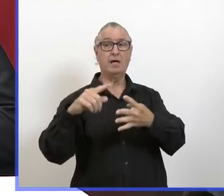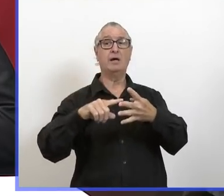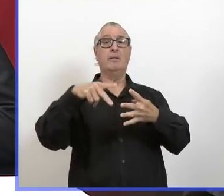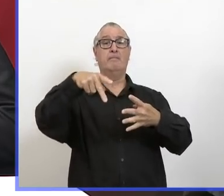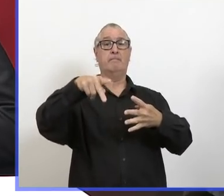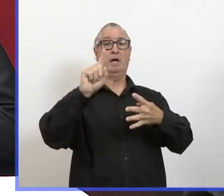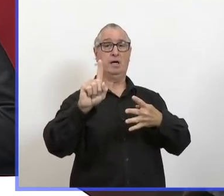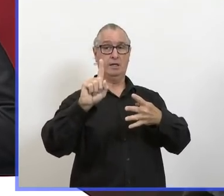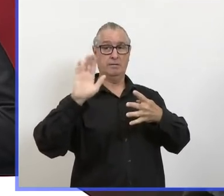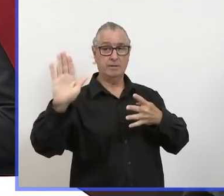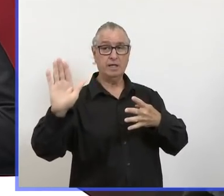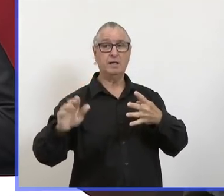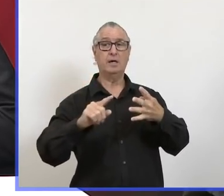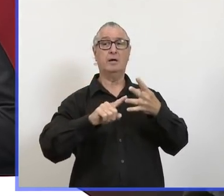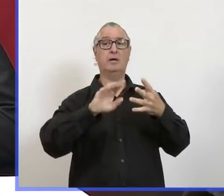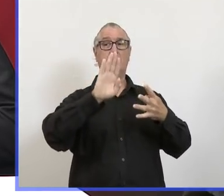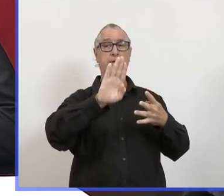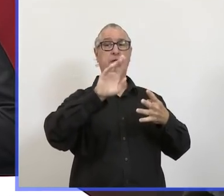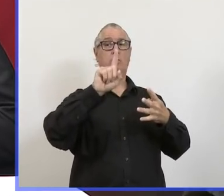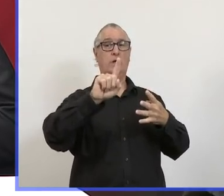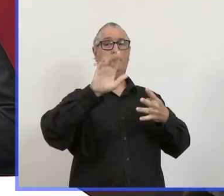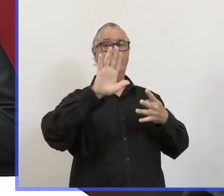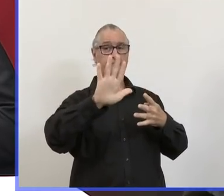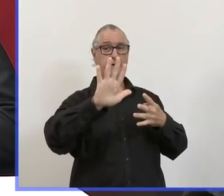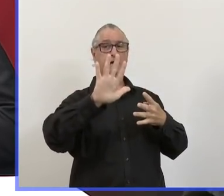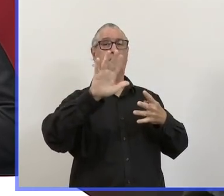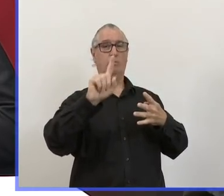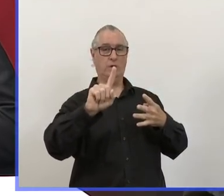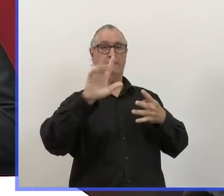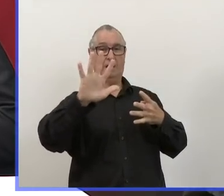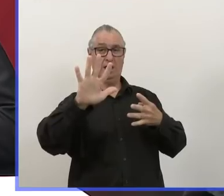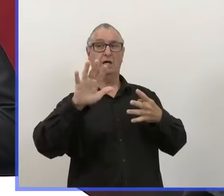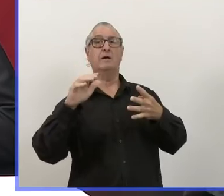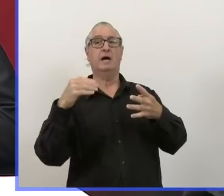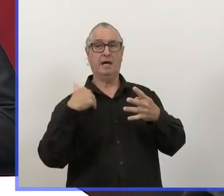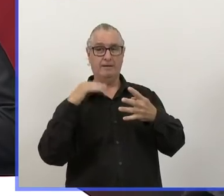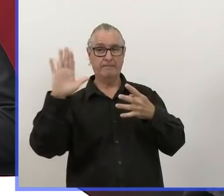the B1351 variant. The Delta variant or the